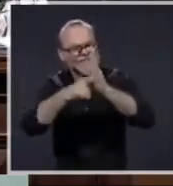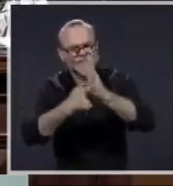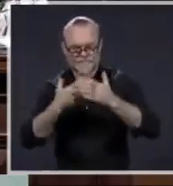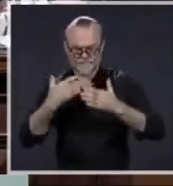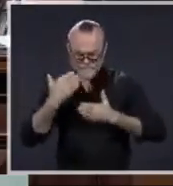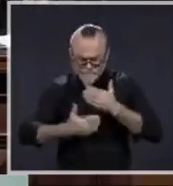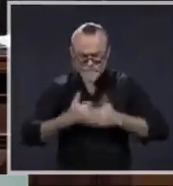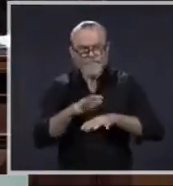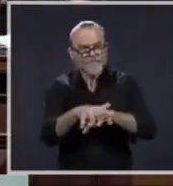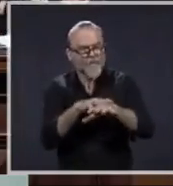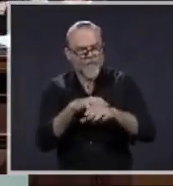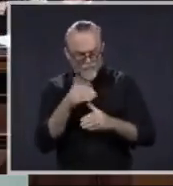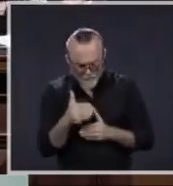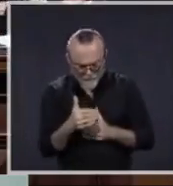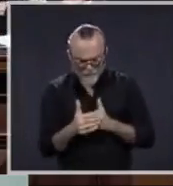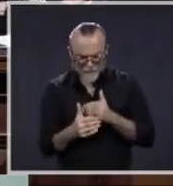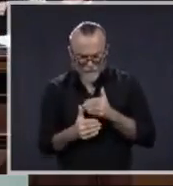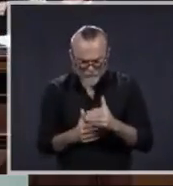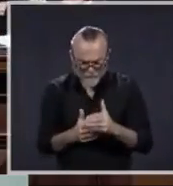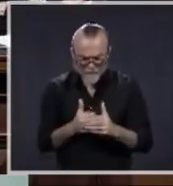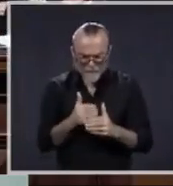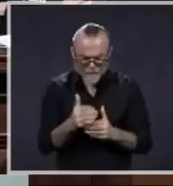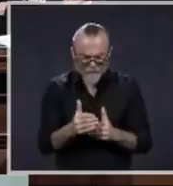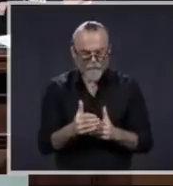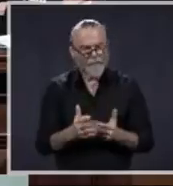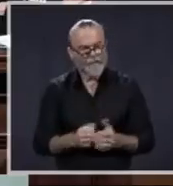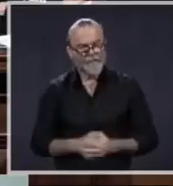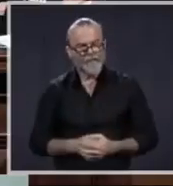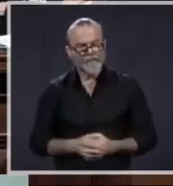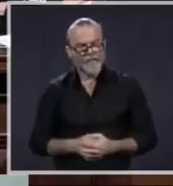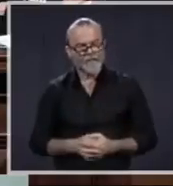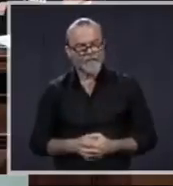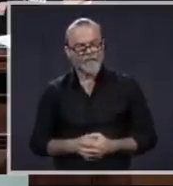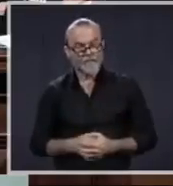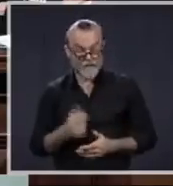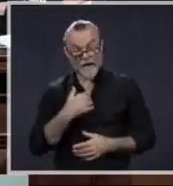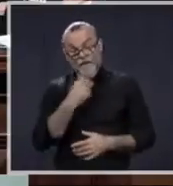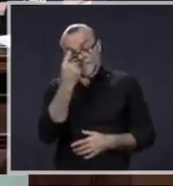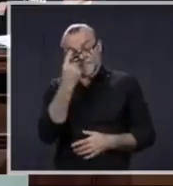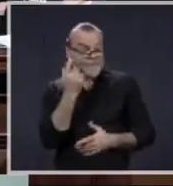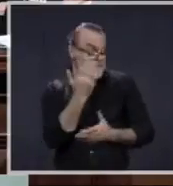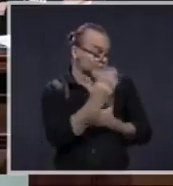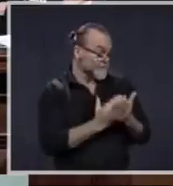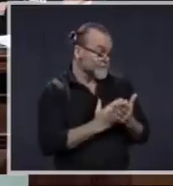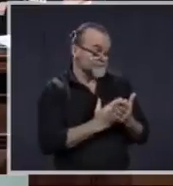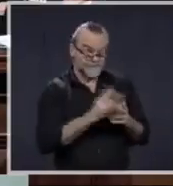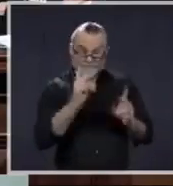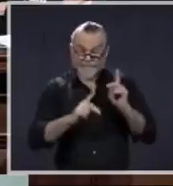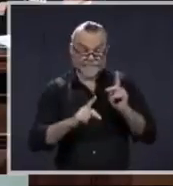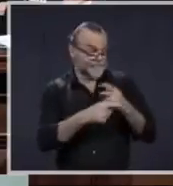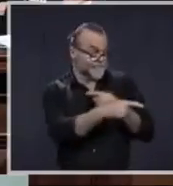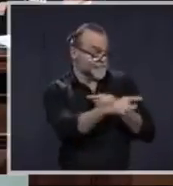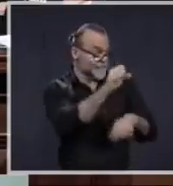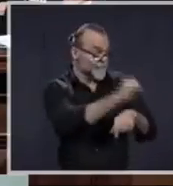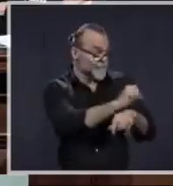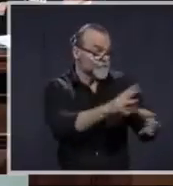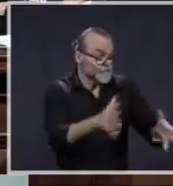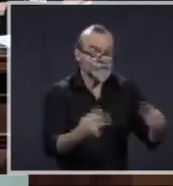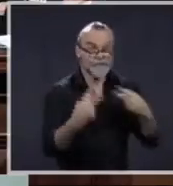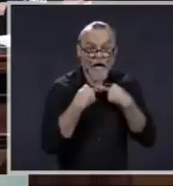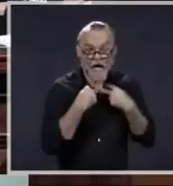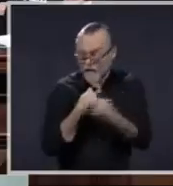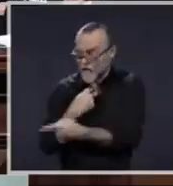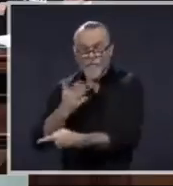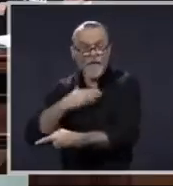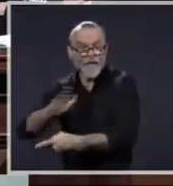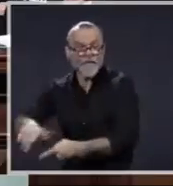producing a guide or producing you're doing an analysis on how, with deconfinement,